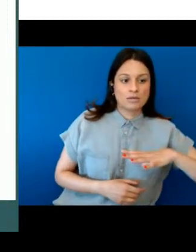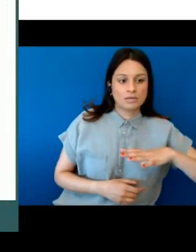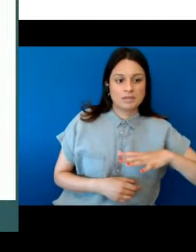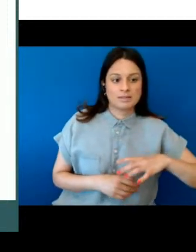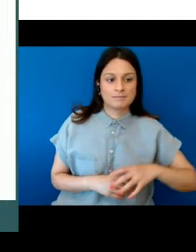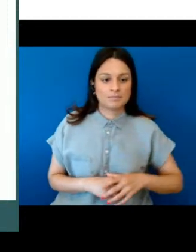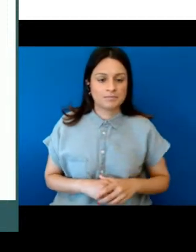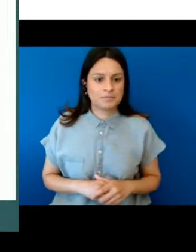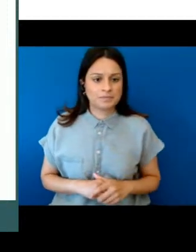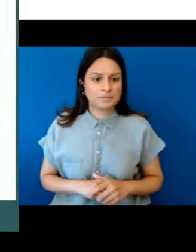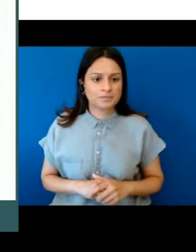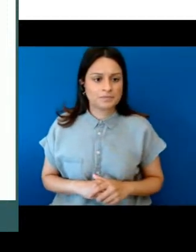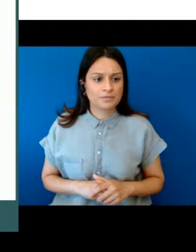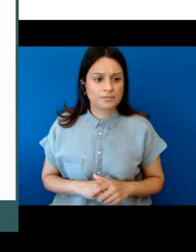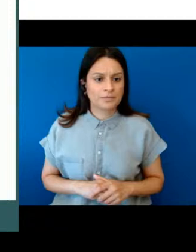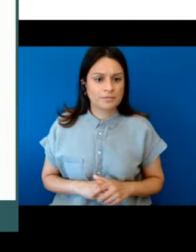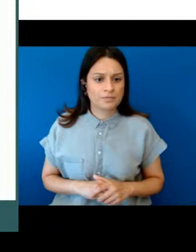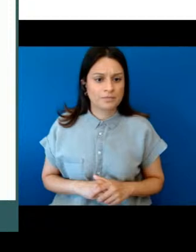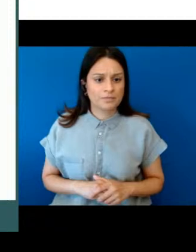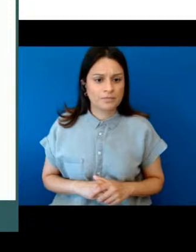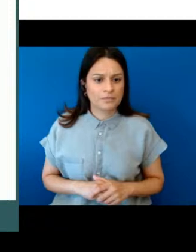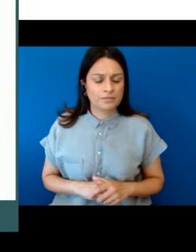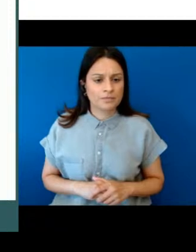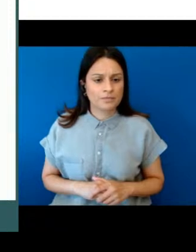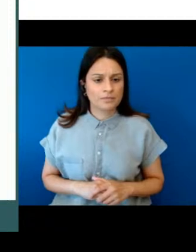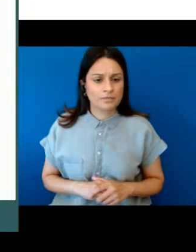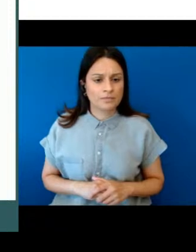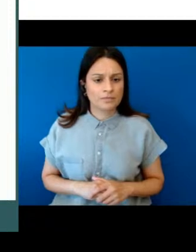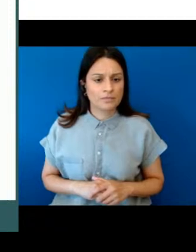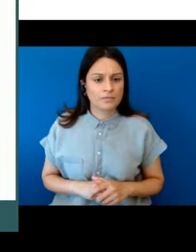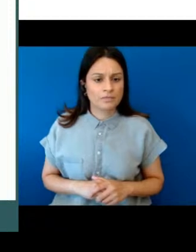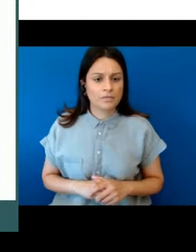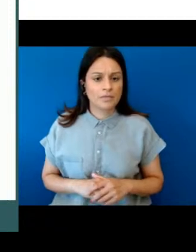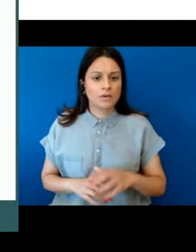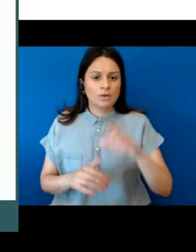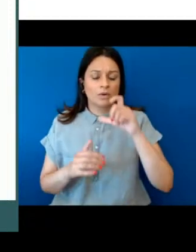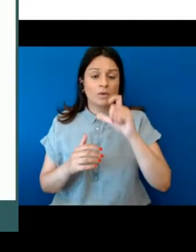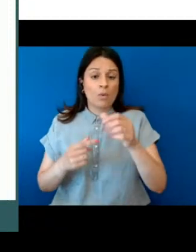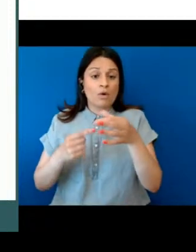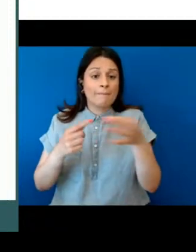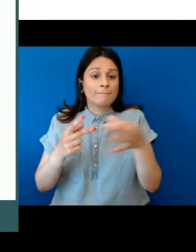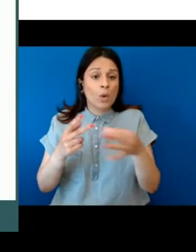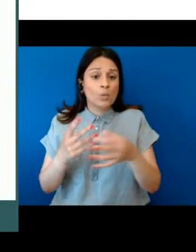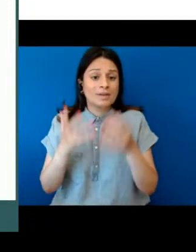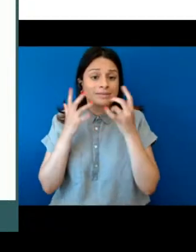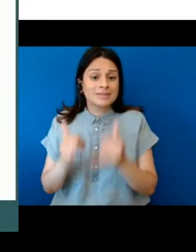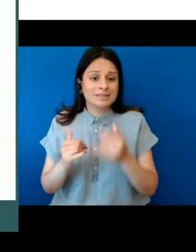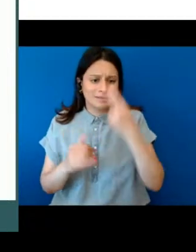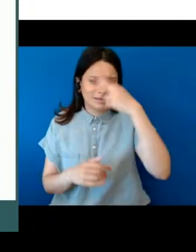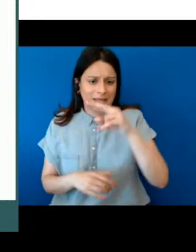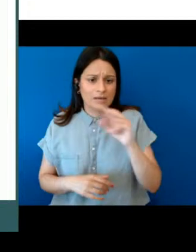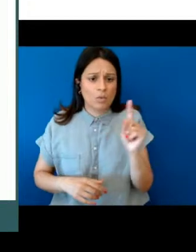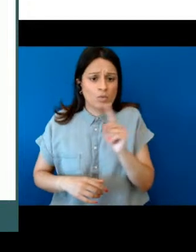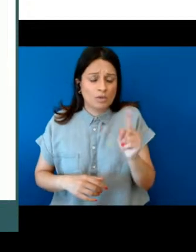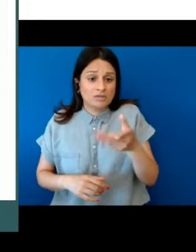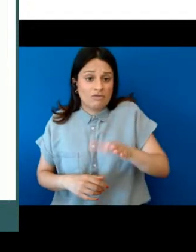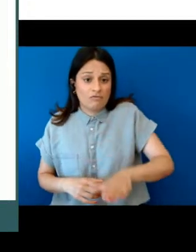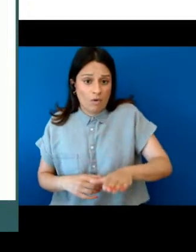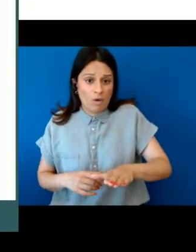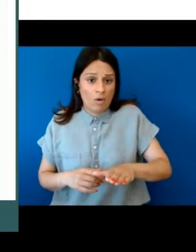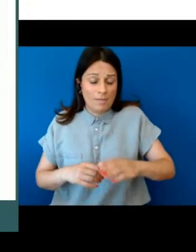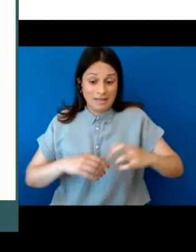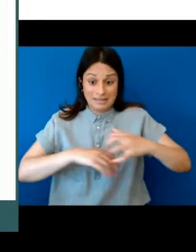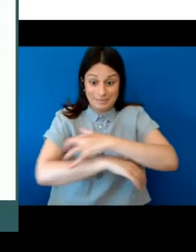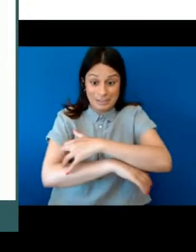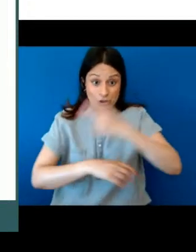the naming for component testing is essentially comes from the species name followed